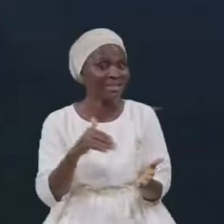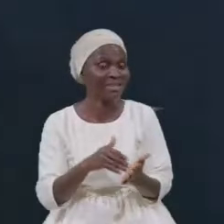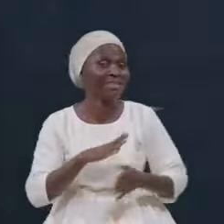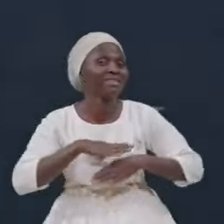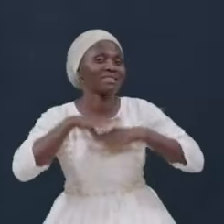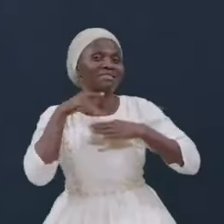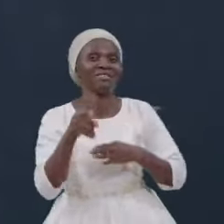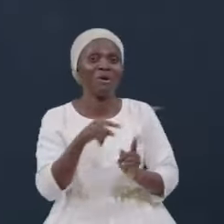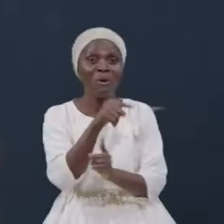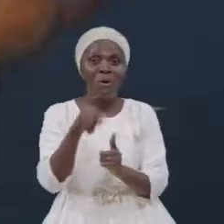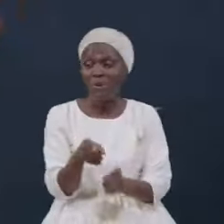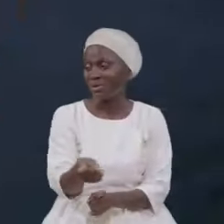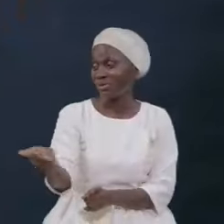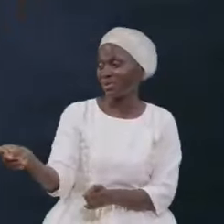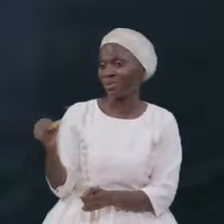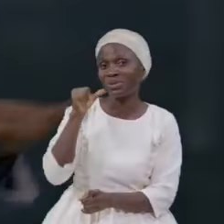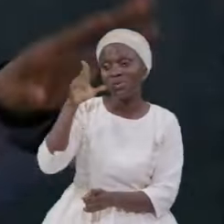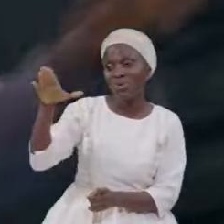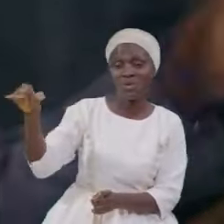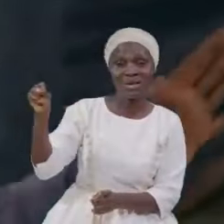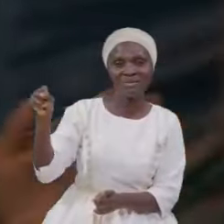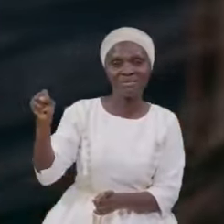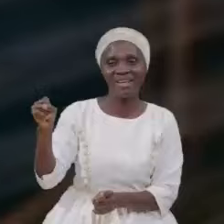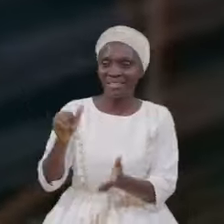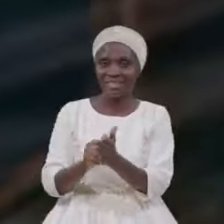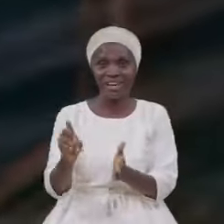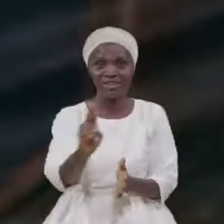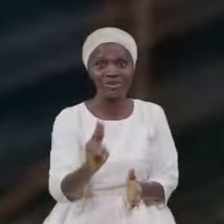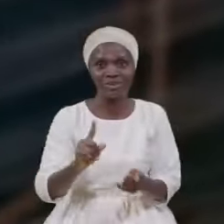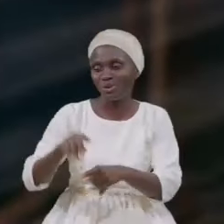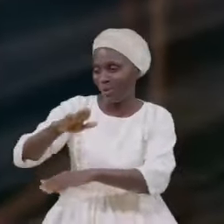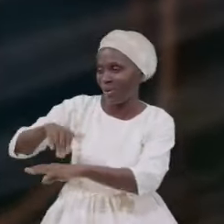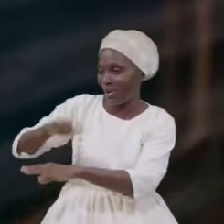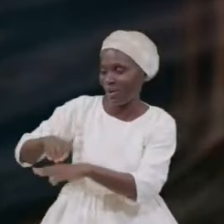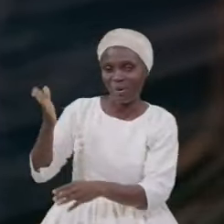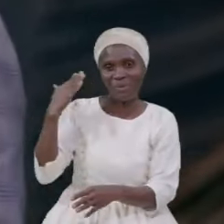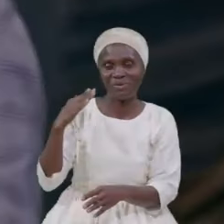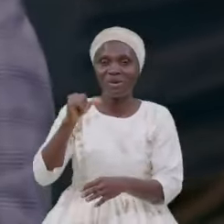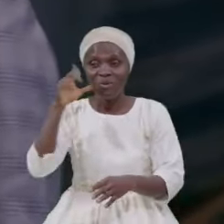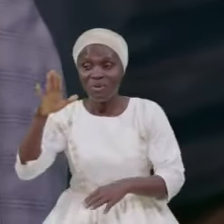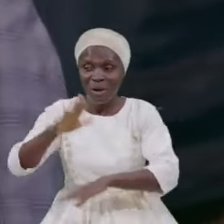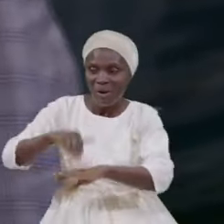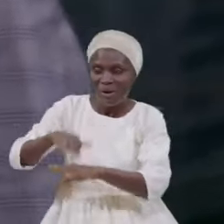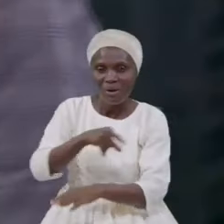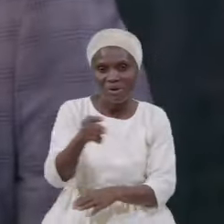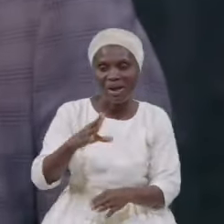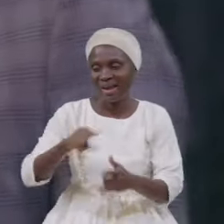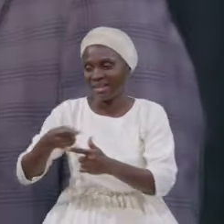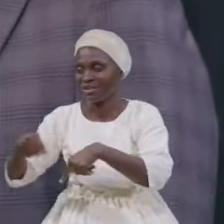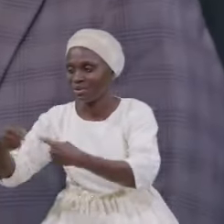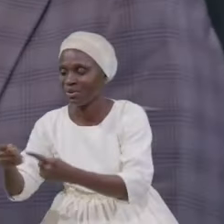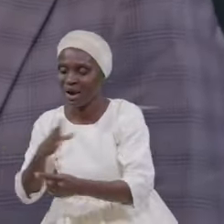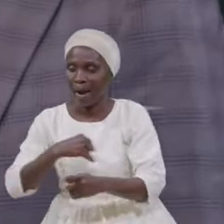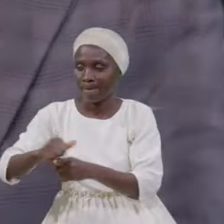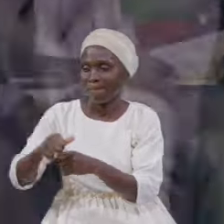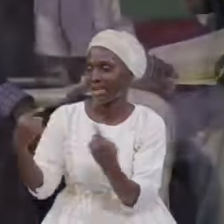come, and you went and you did whatever you wanted to do, this day now, when death knocks at the